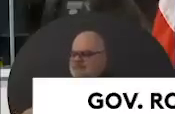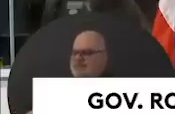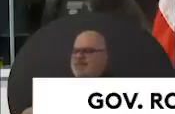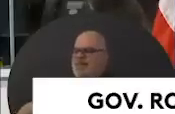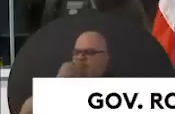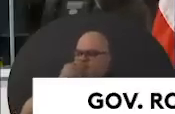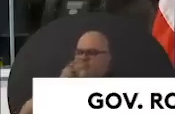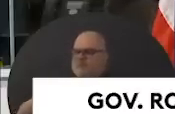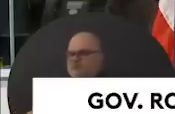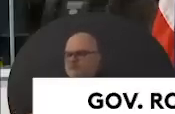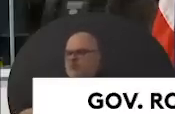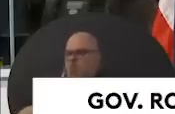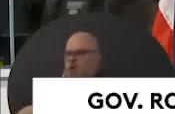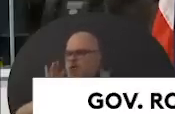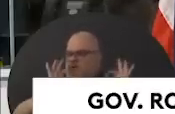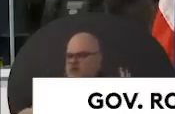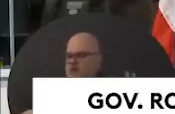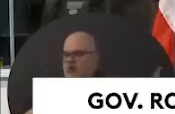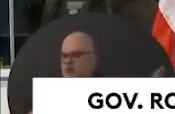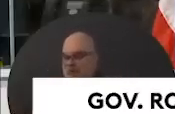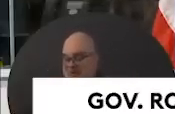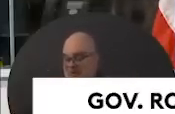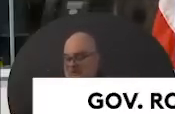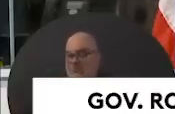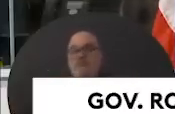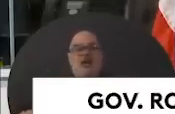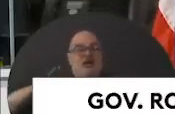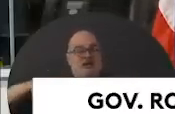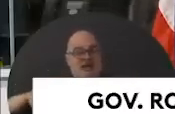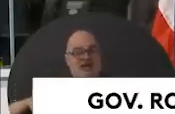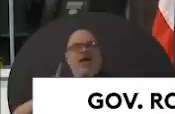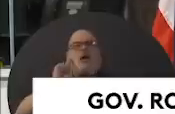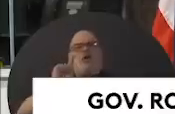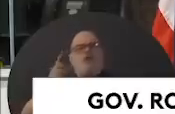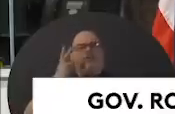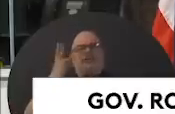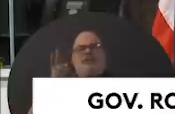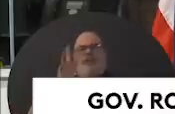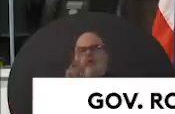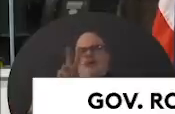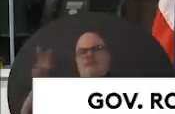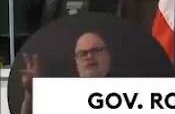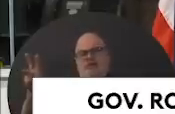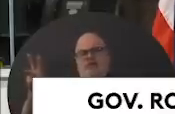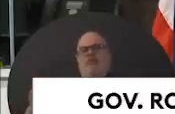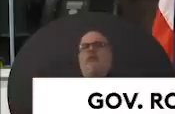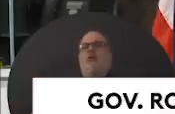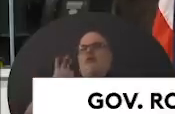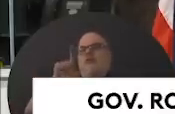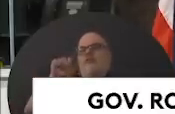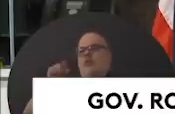remain vigilant. If you have not done so, please go to our website at floridadisaster.org to start doing those things